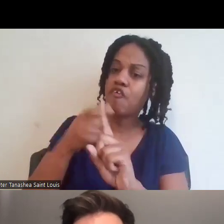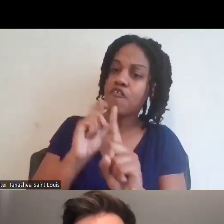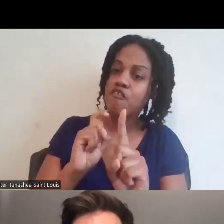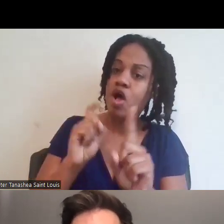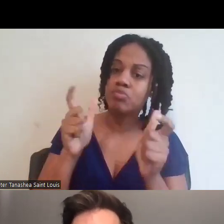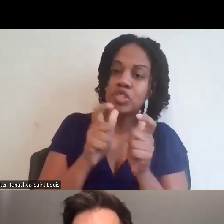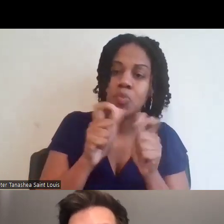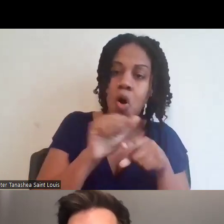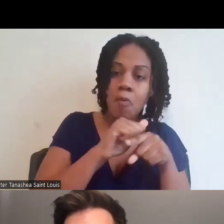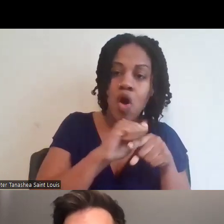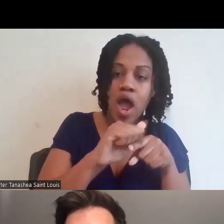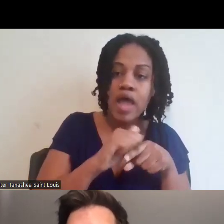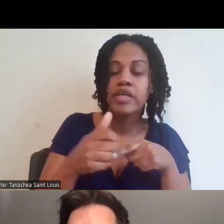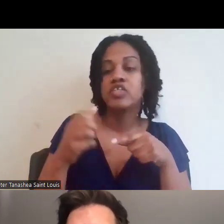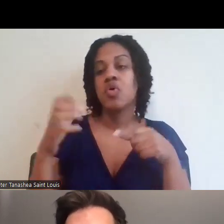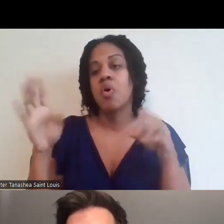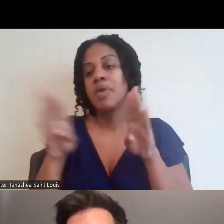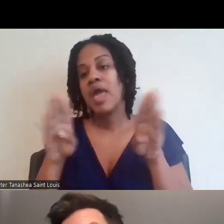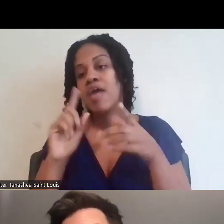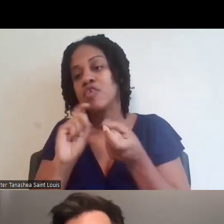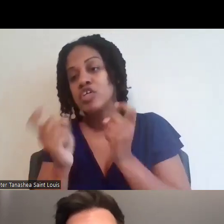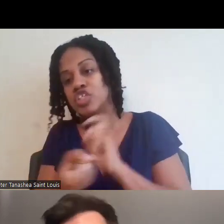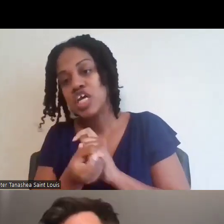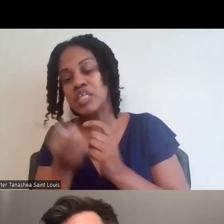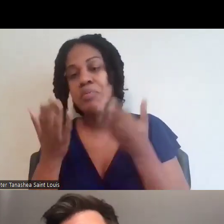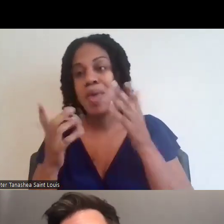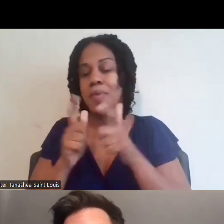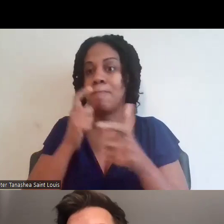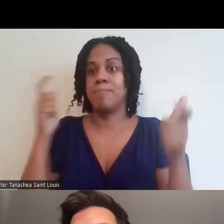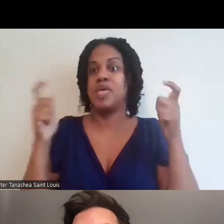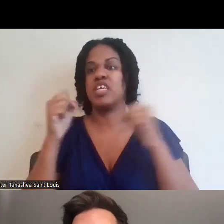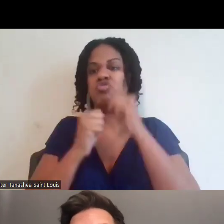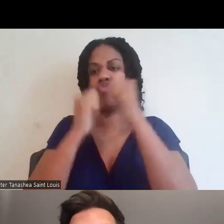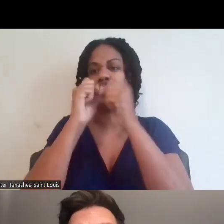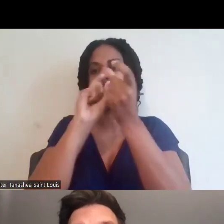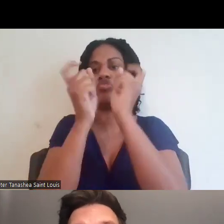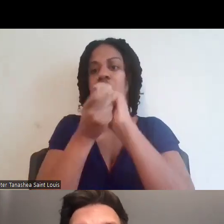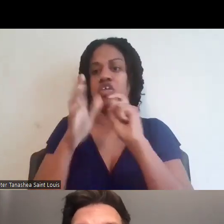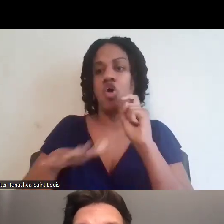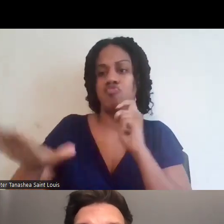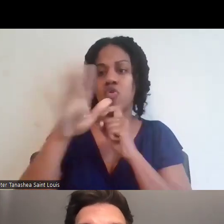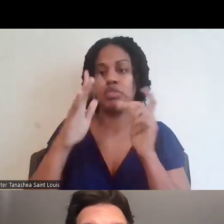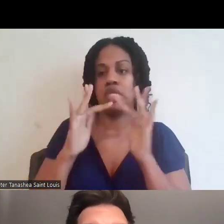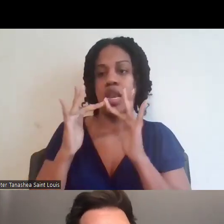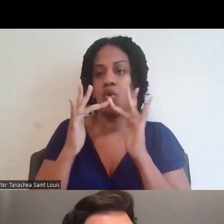small practice or behavior change to maybe major structural changes across the network.